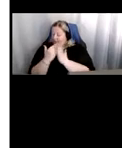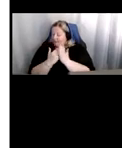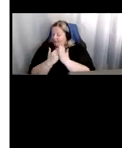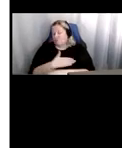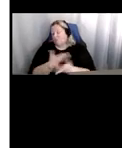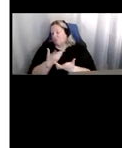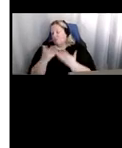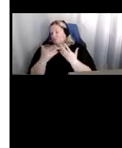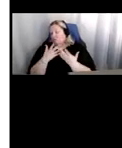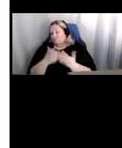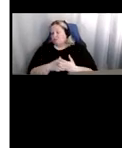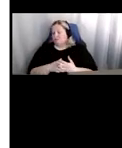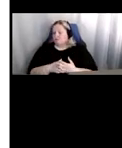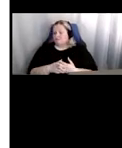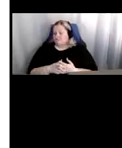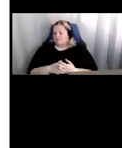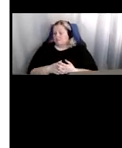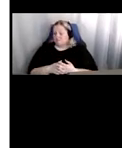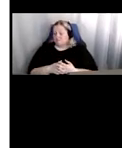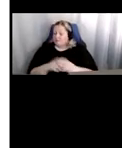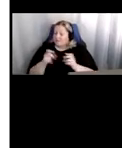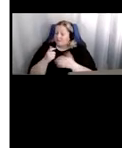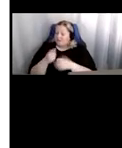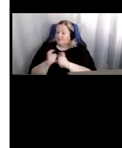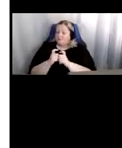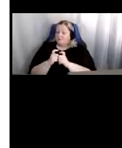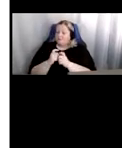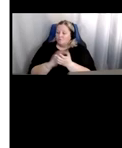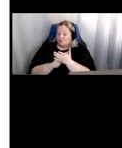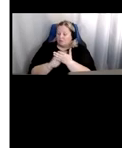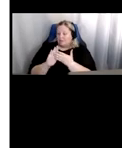whatever, for music for them to listen to. So it kind of gives you a nice